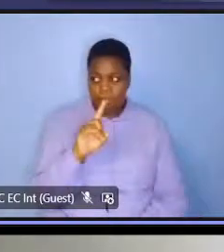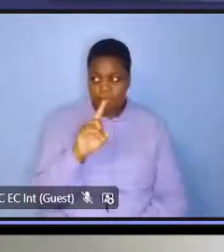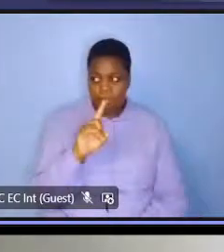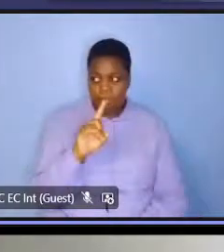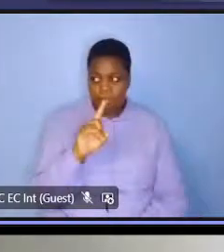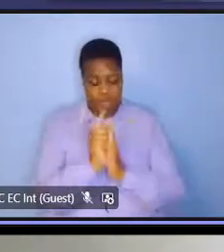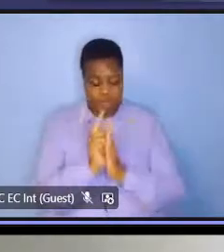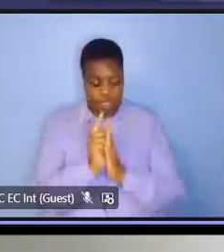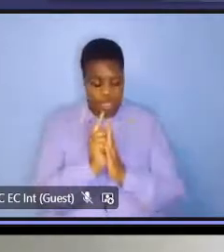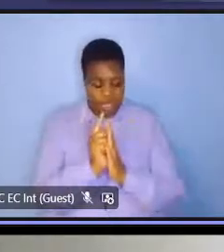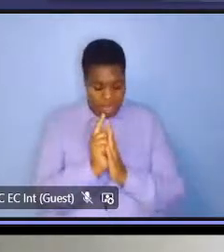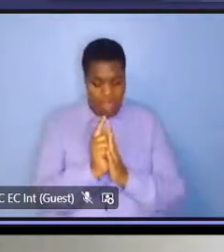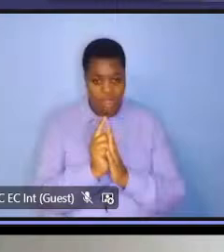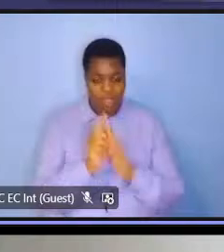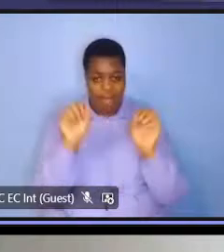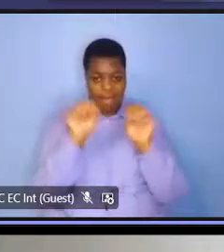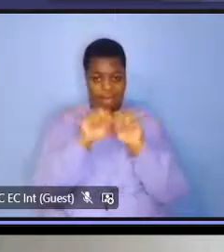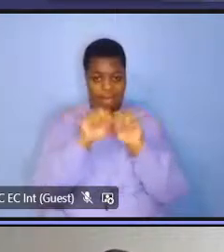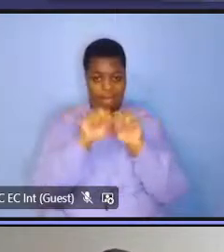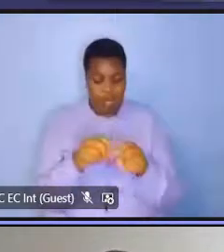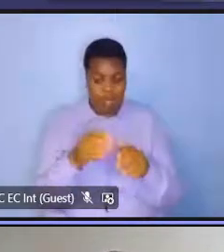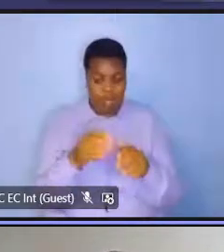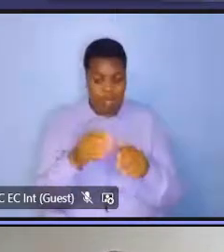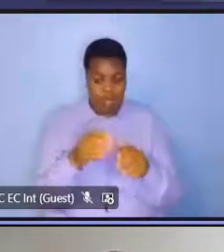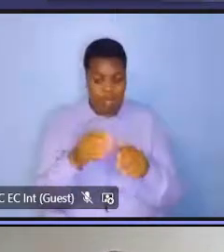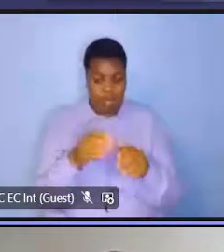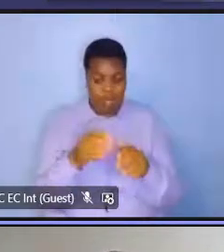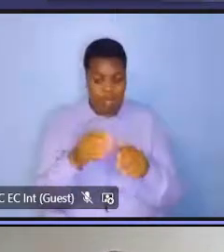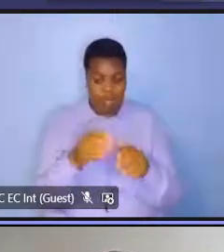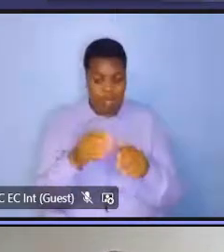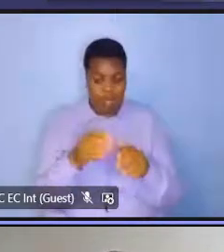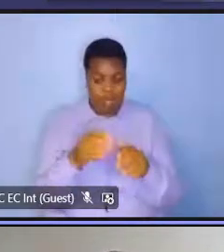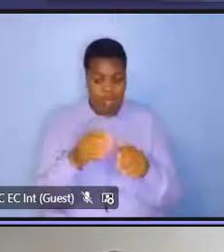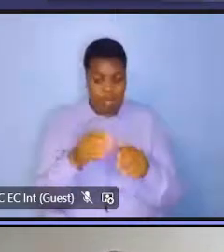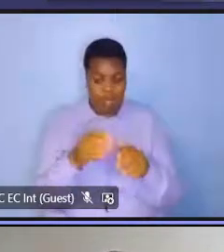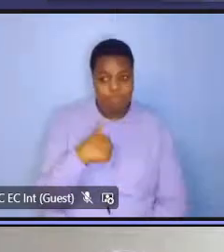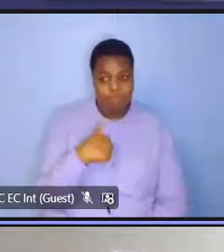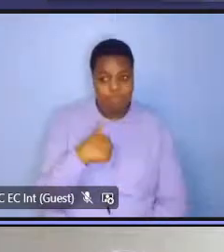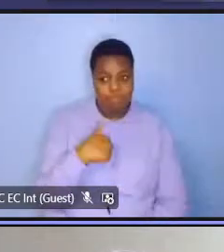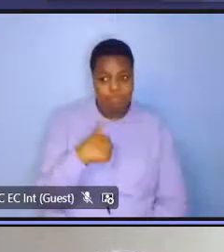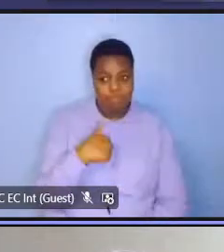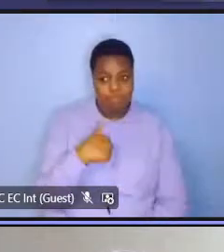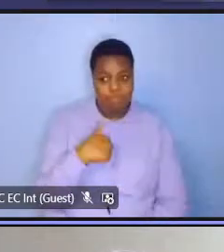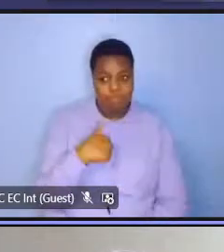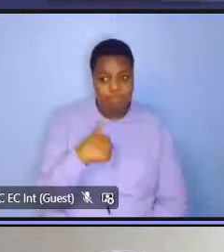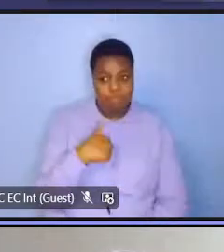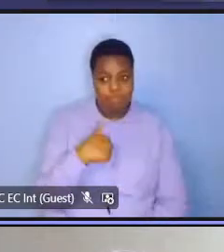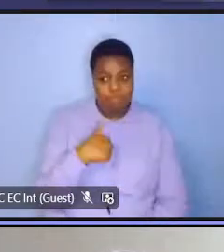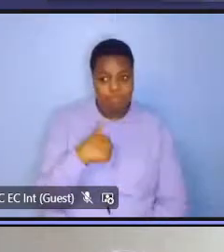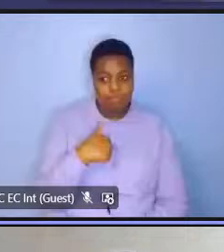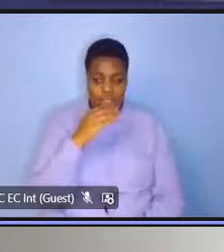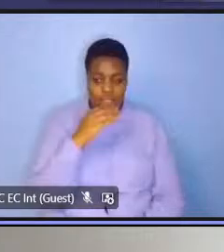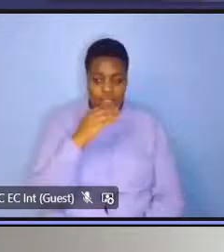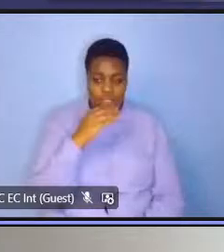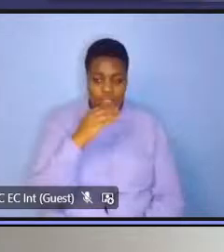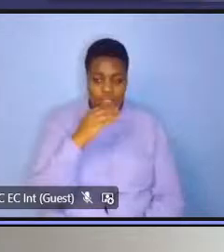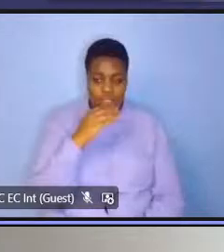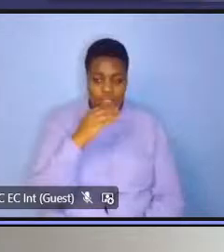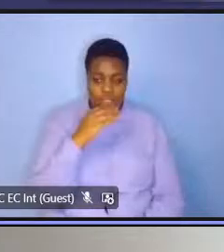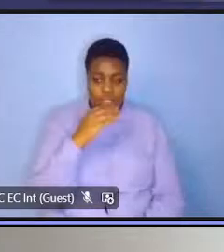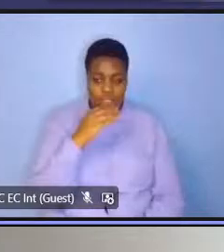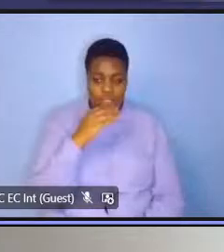framework. But I'll be, without rehashing what he said, try